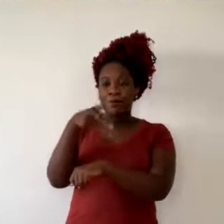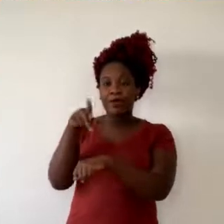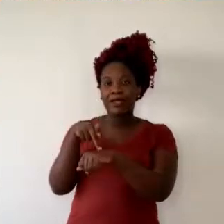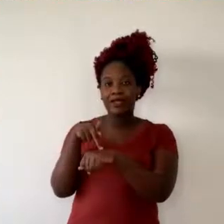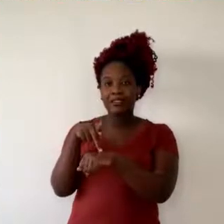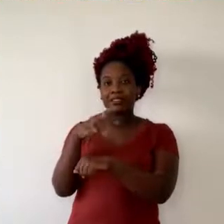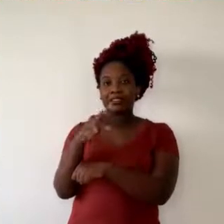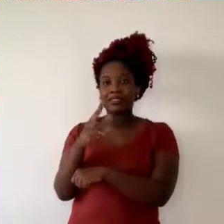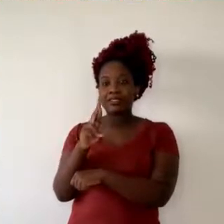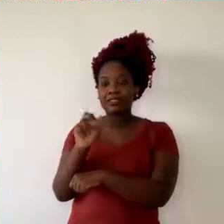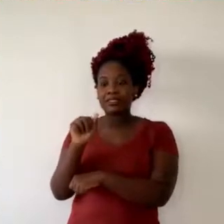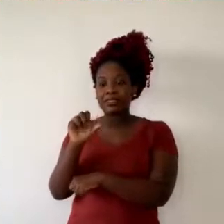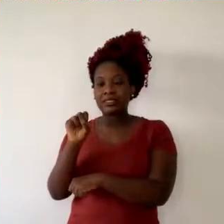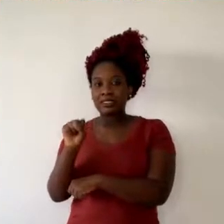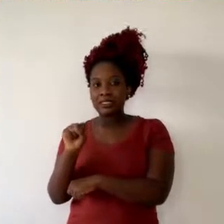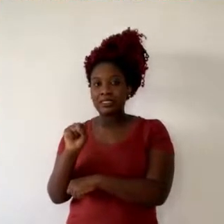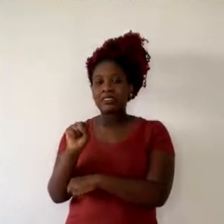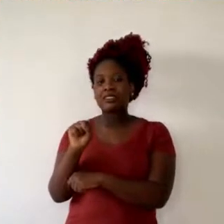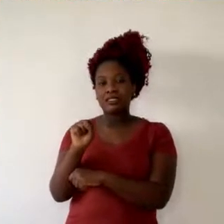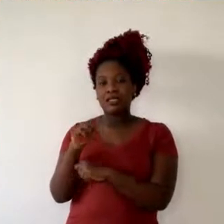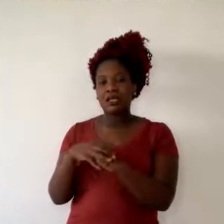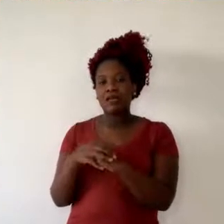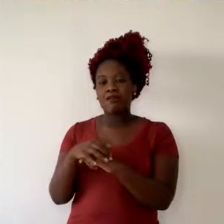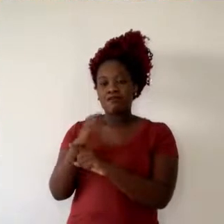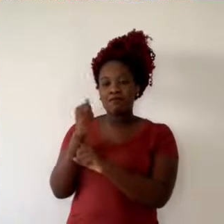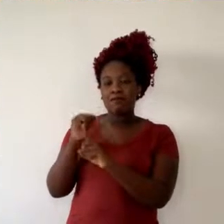in feminicide in the world, and in trans